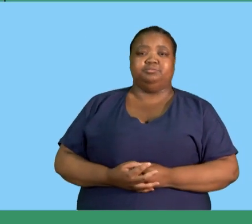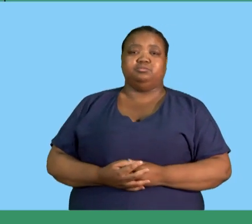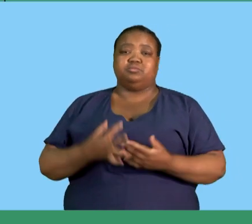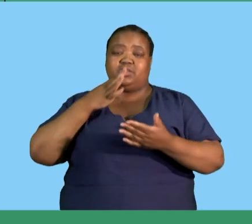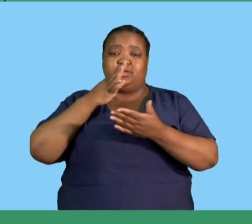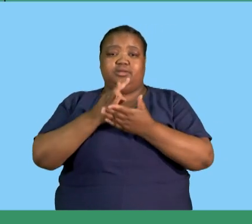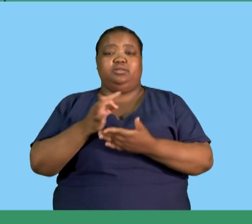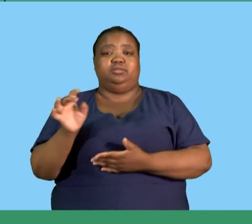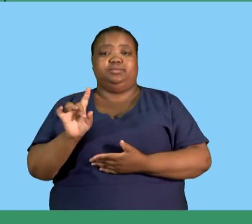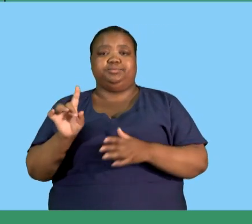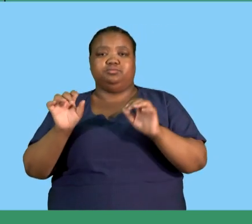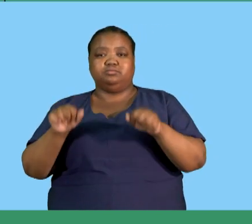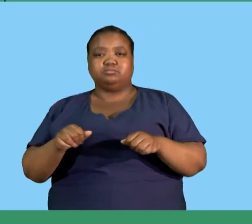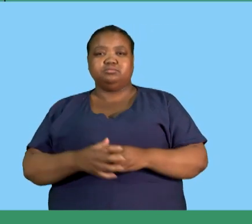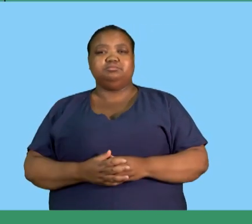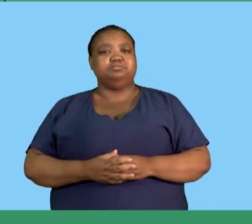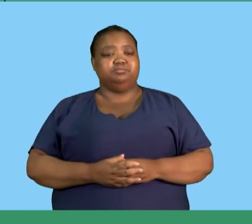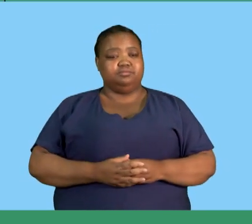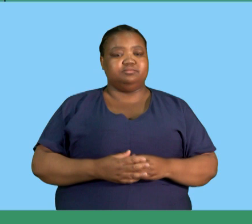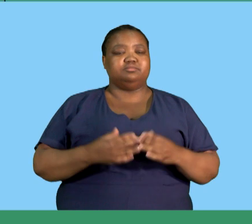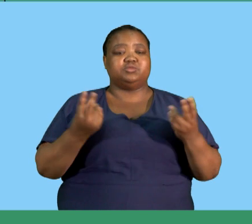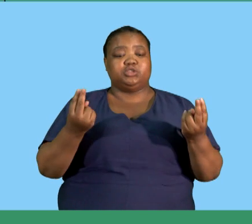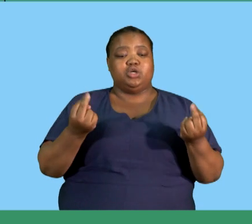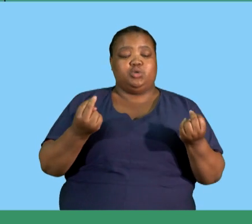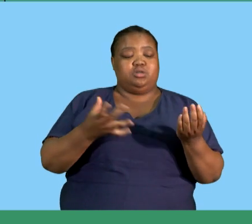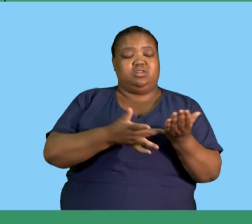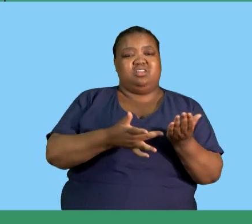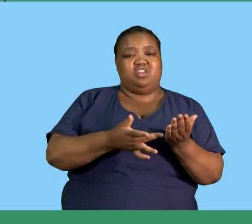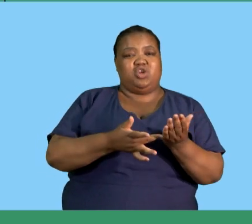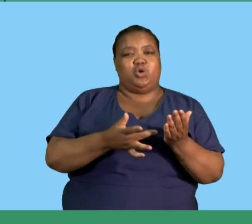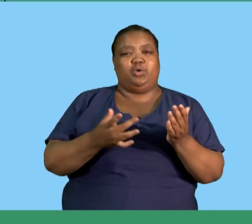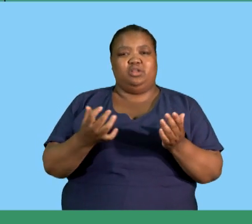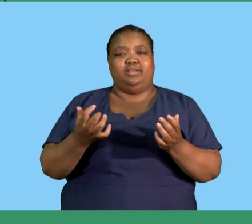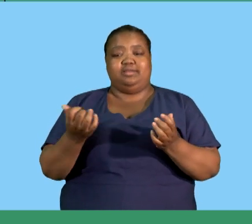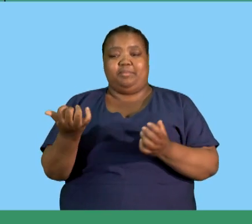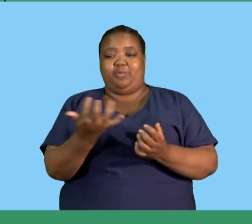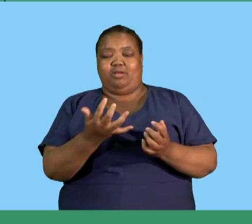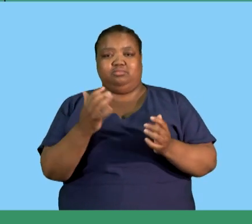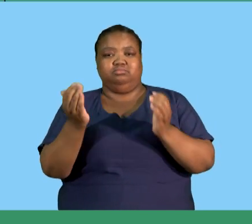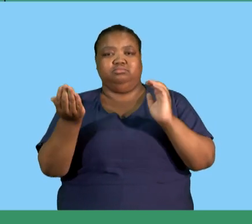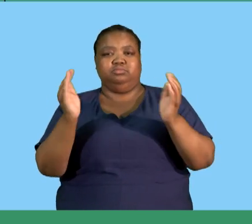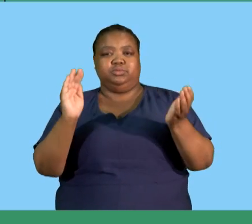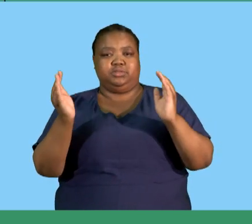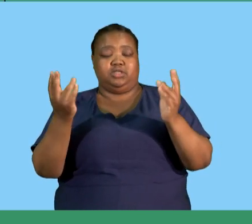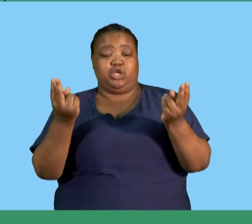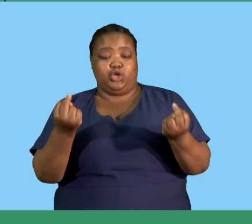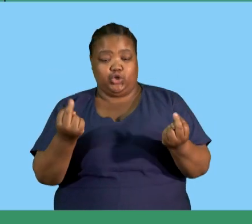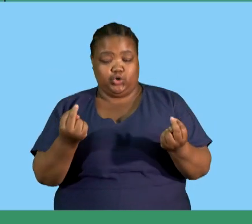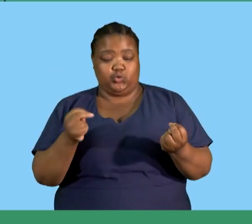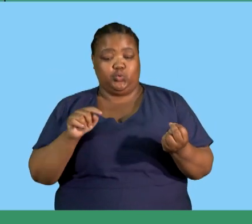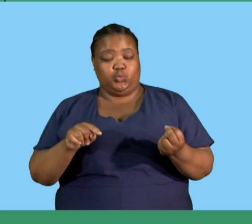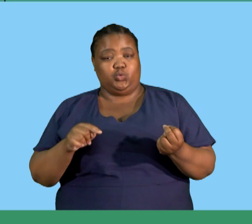we do, or what is the recommendation for that? Compare prices or select suitable suppliers for new equipment at